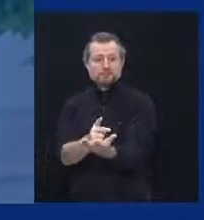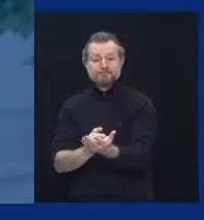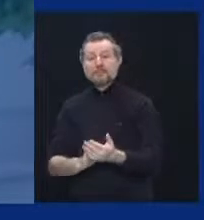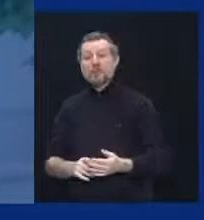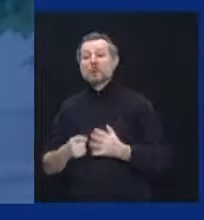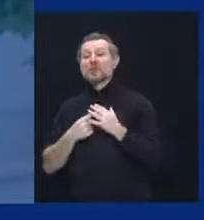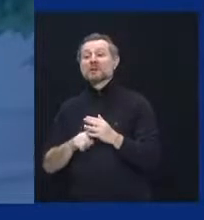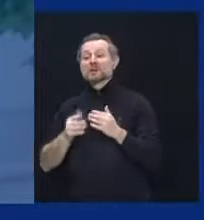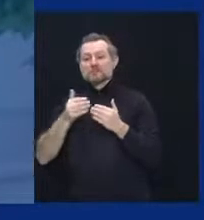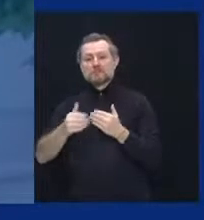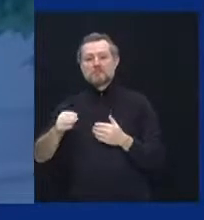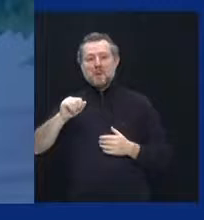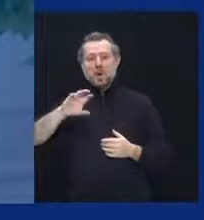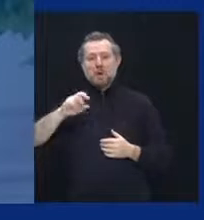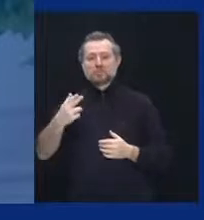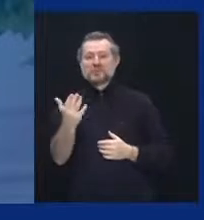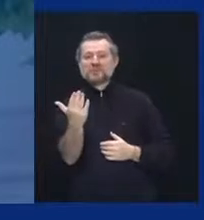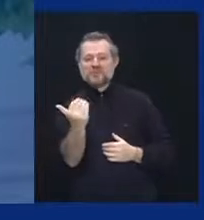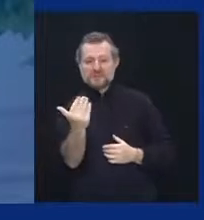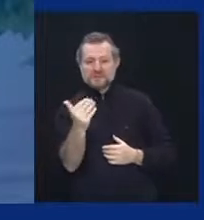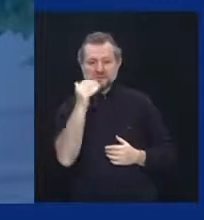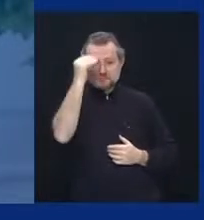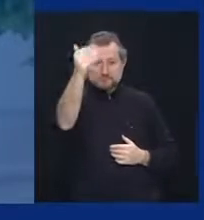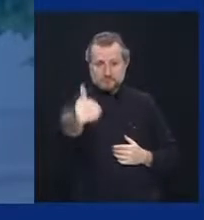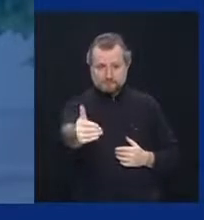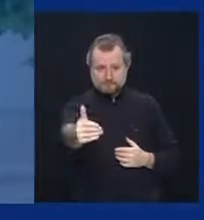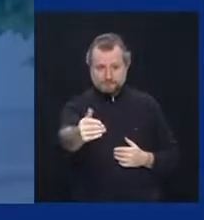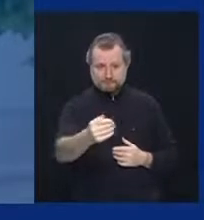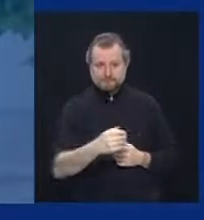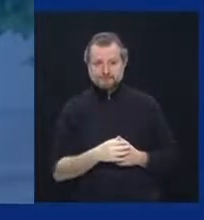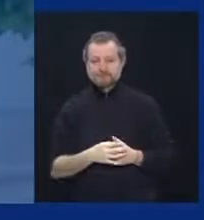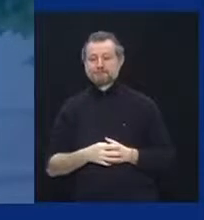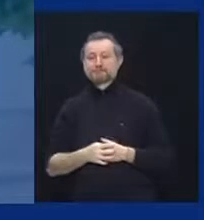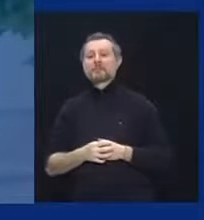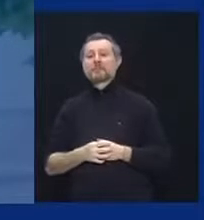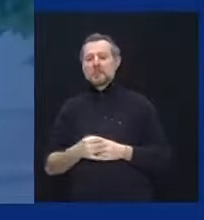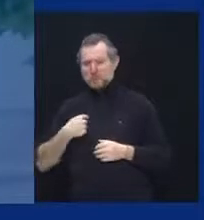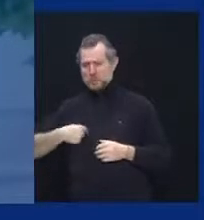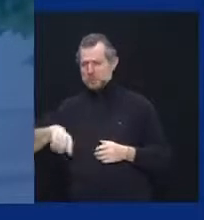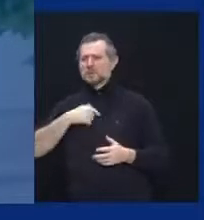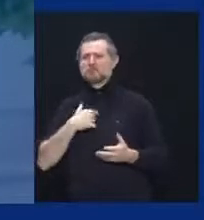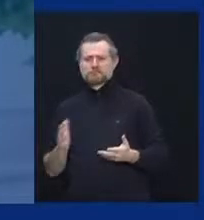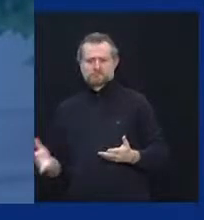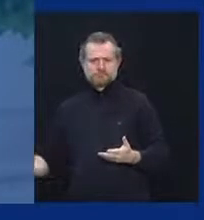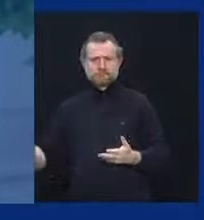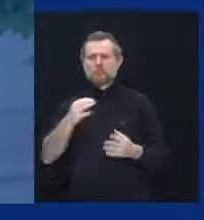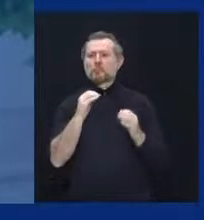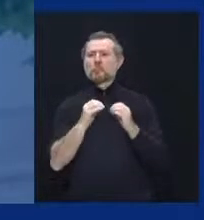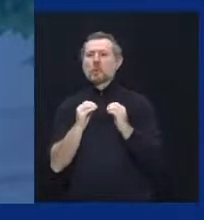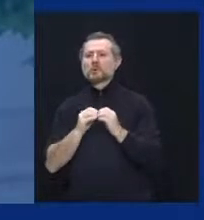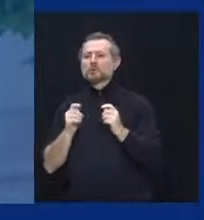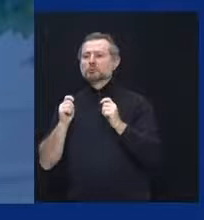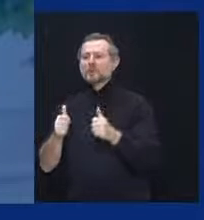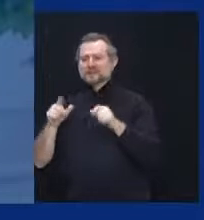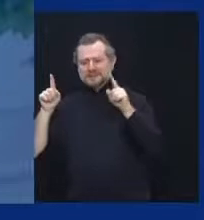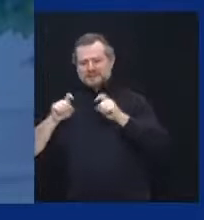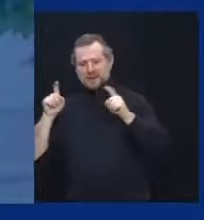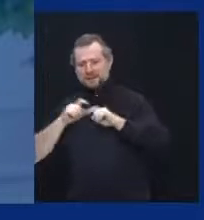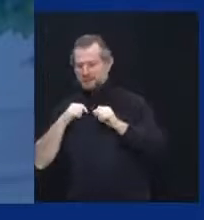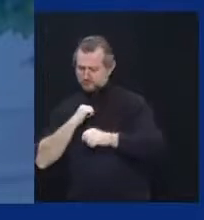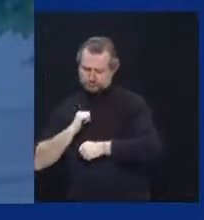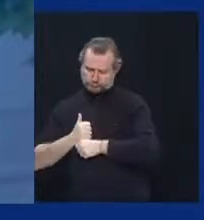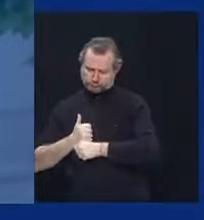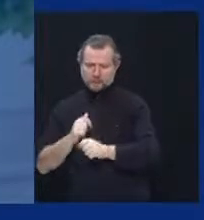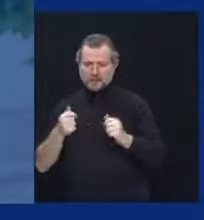March 15th. We are developing more rapid testing capacity all across the state. We're